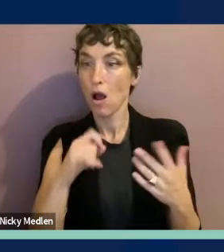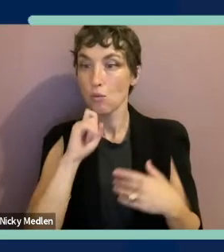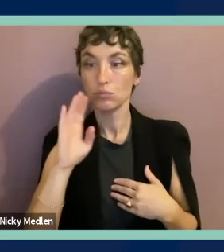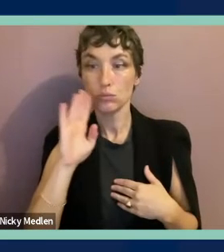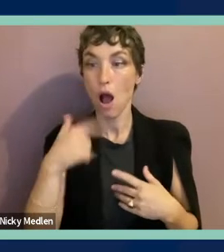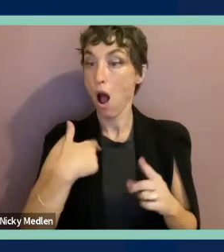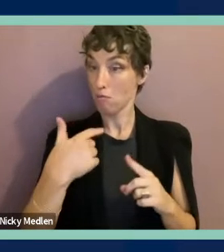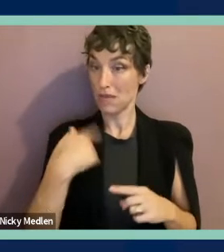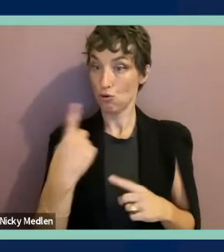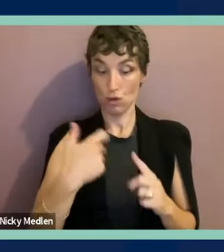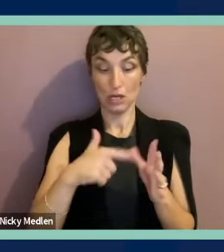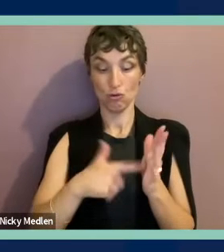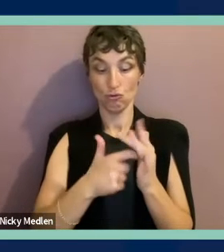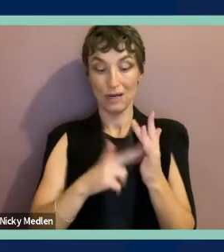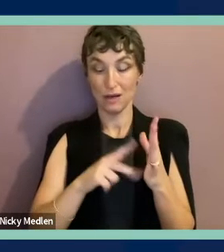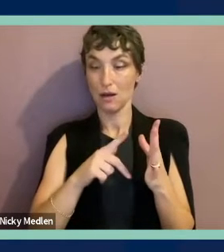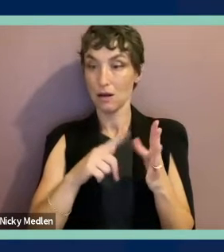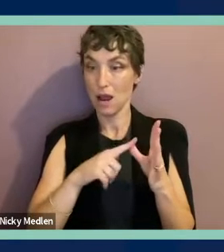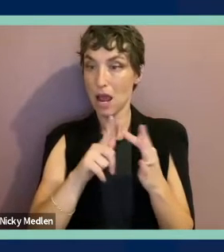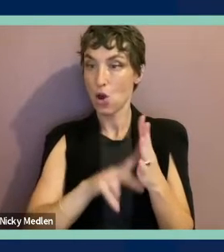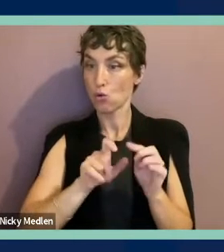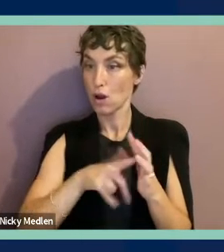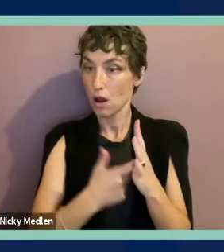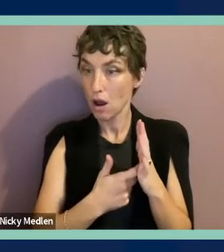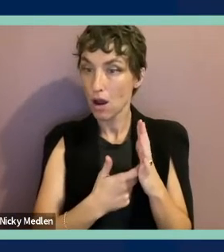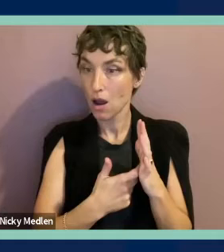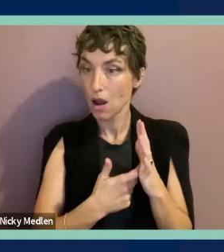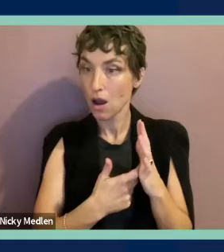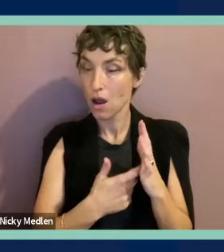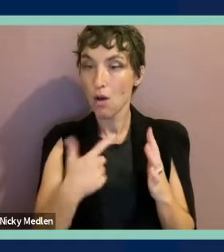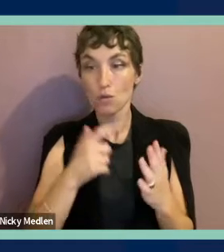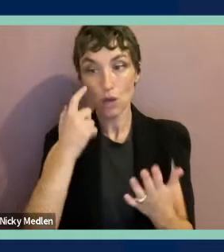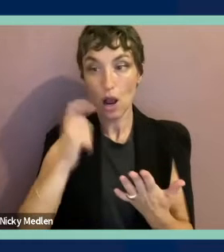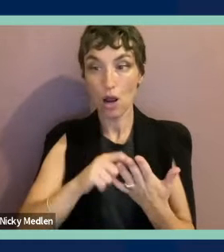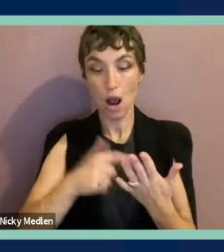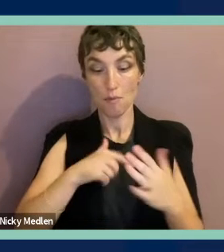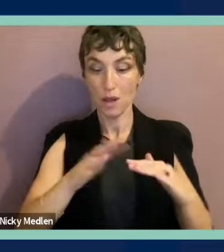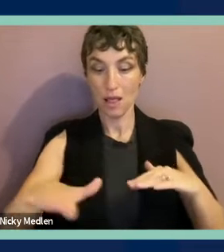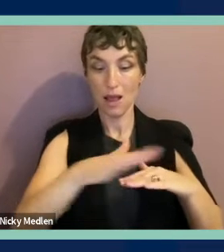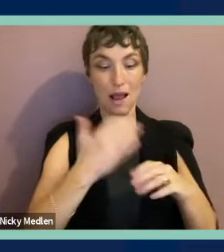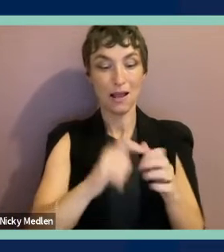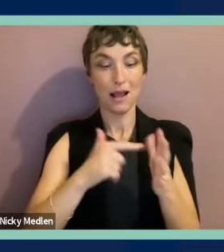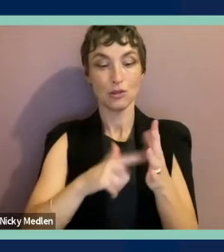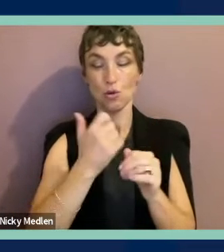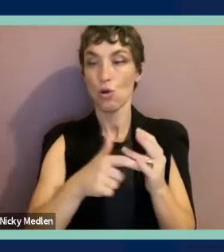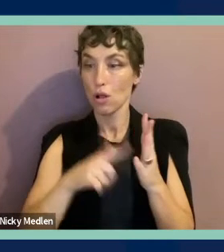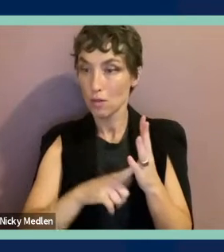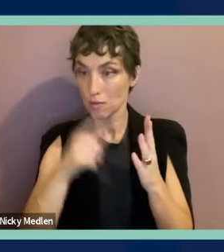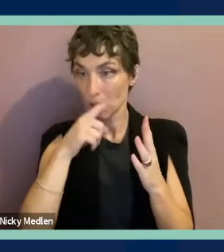So my name's Katrina Elder. I'd like to acknowledge that I'm on the land of the Gadigal people of the